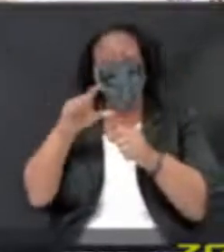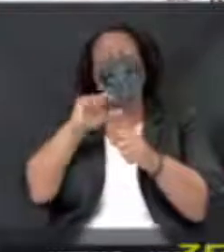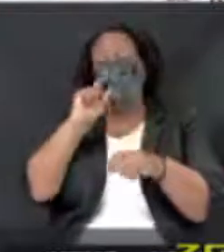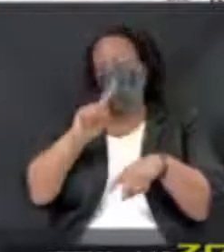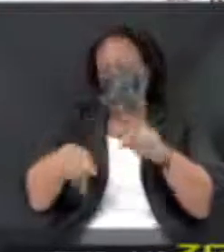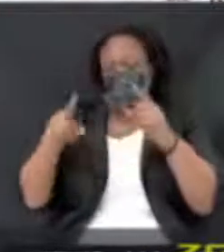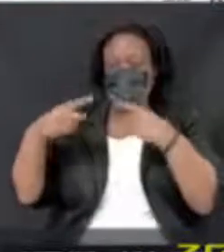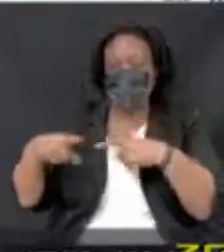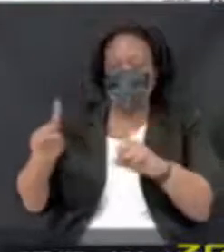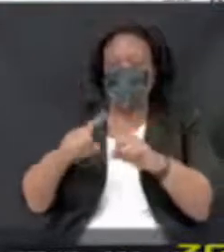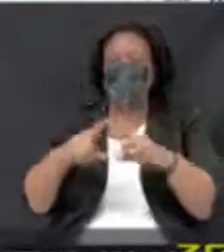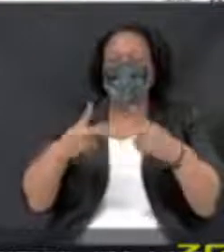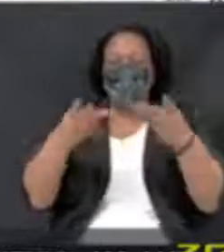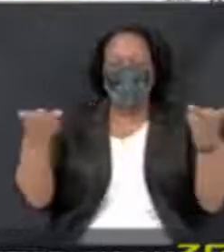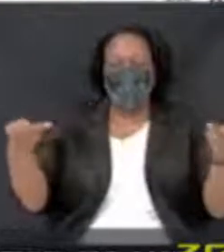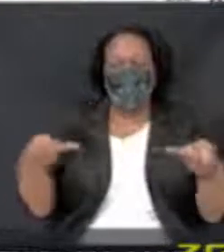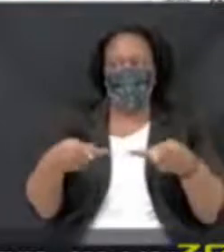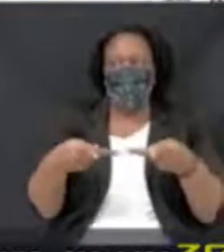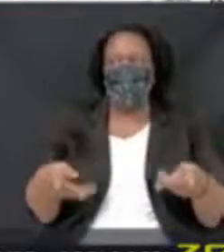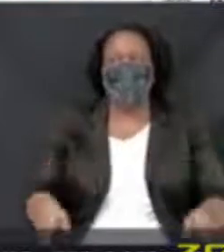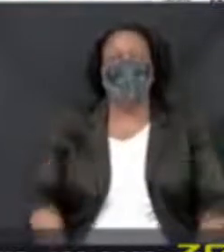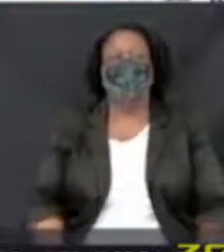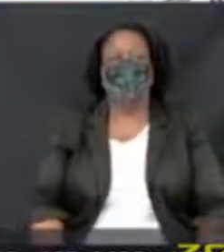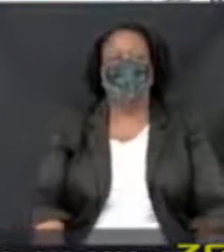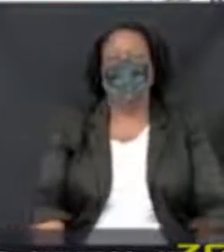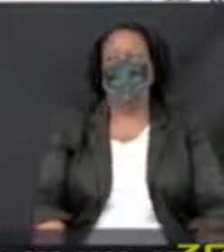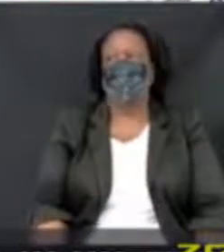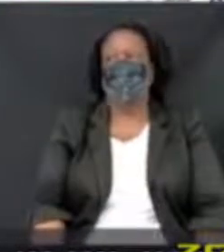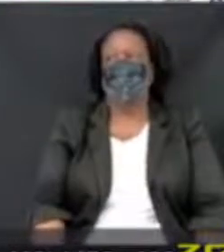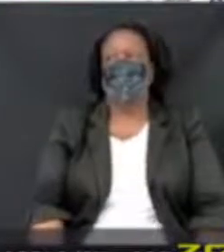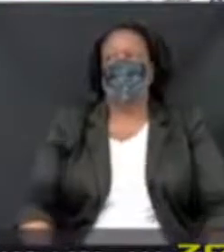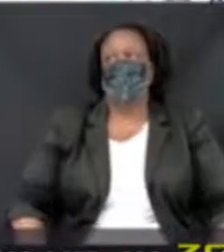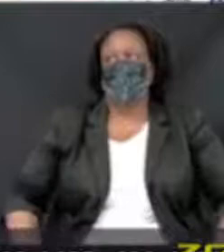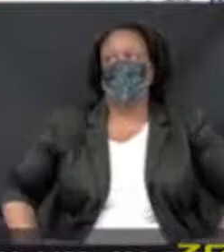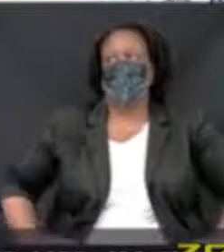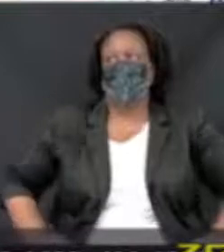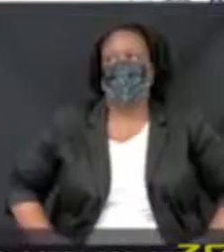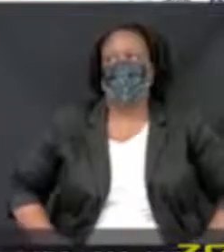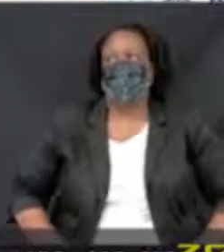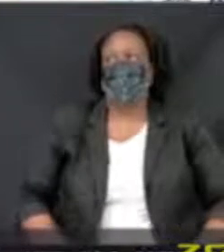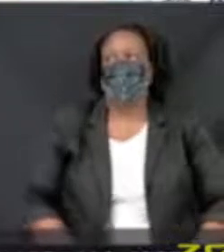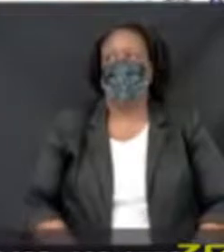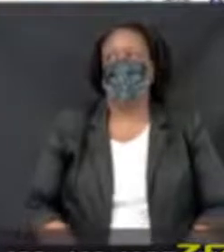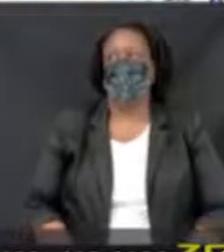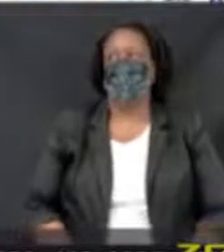Thank you, Dr. Wilkins. I just want to share something for 2 minutes.